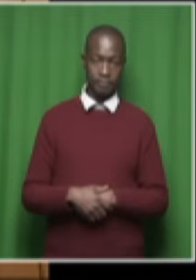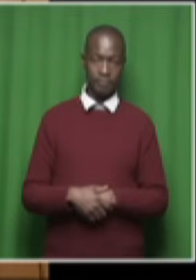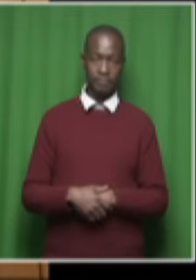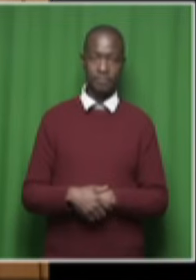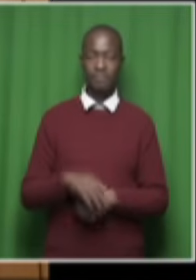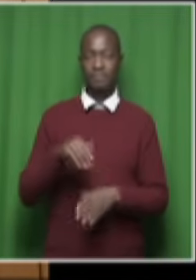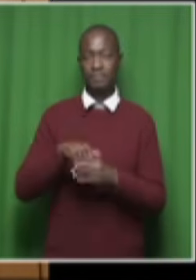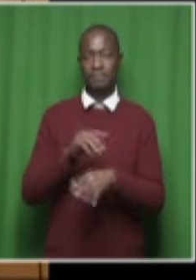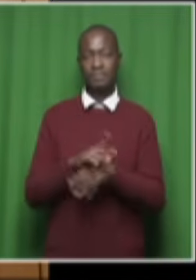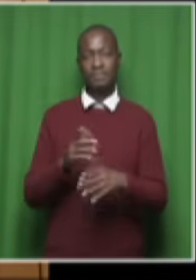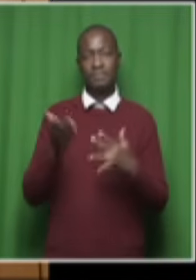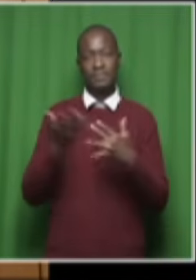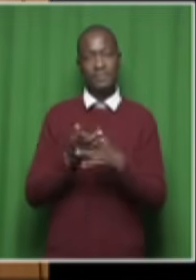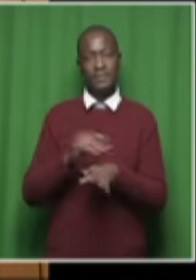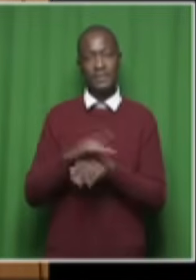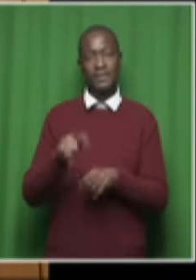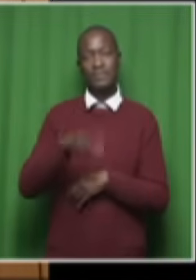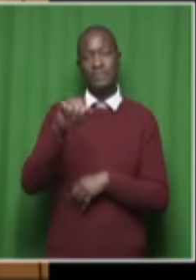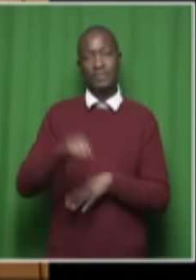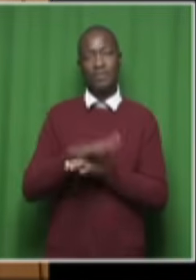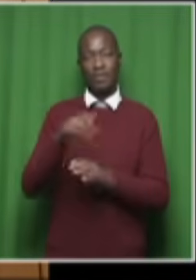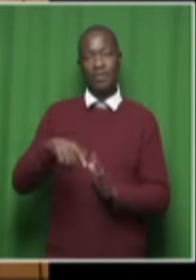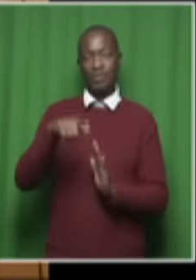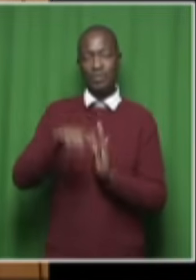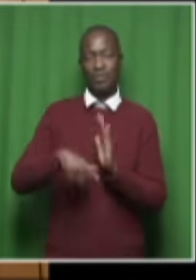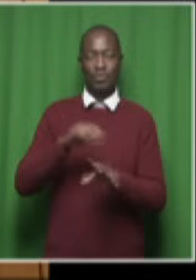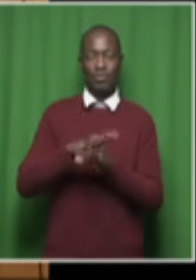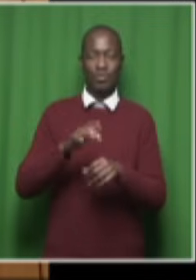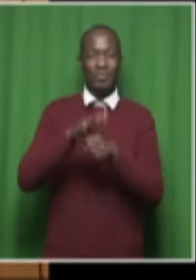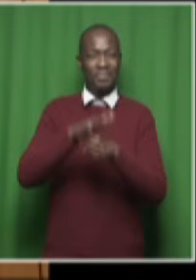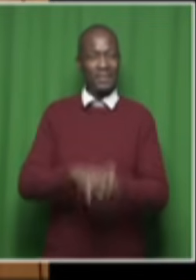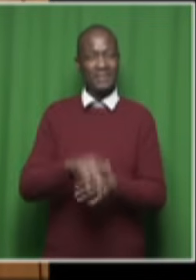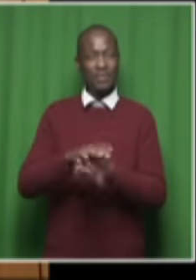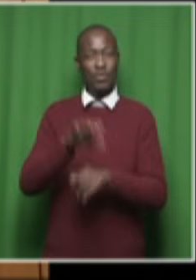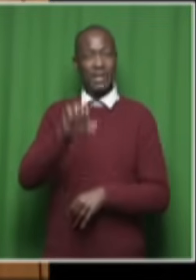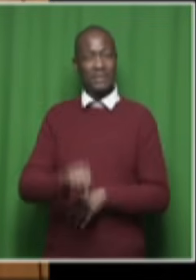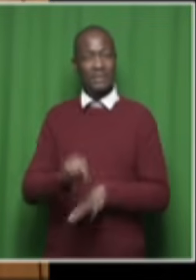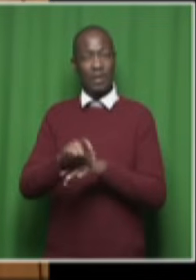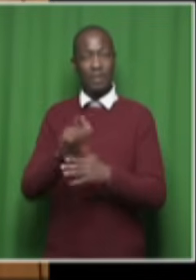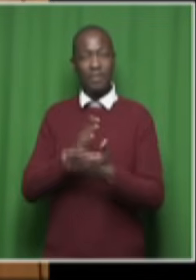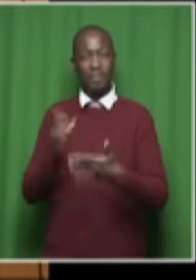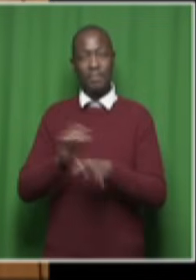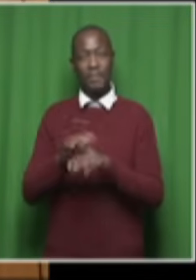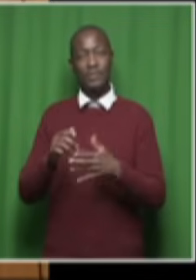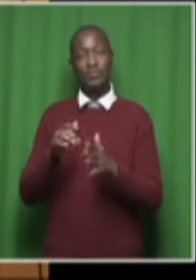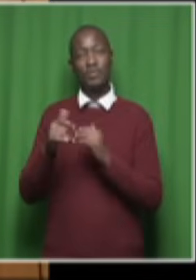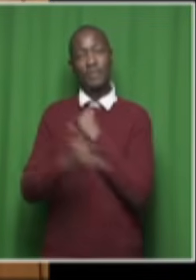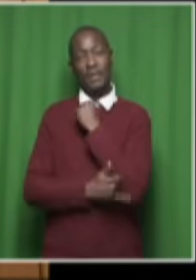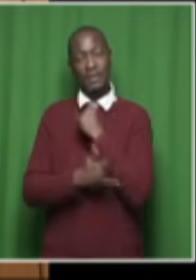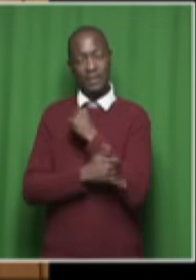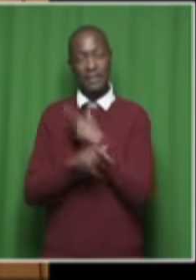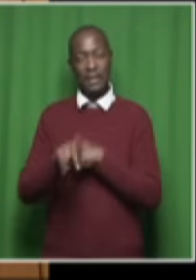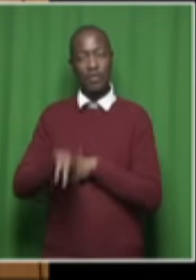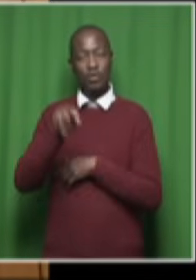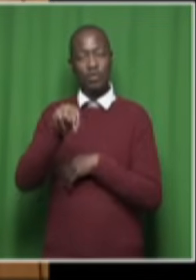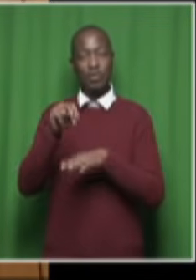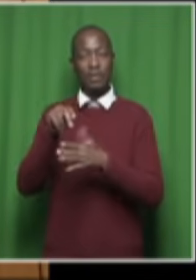Africa, we see a lot of low pressure systems now moving across the southern parts of the country. In the same time, the northern parts of the country